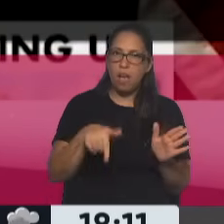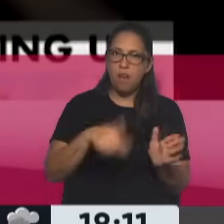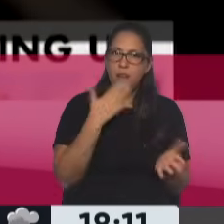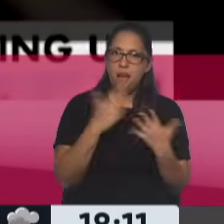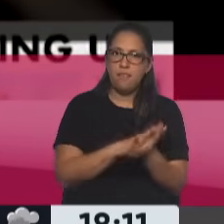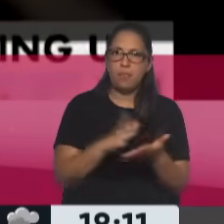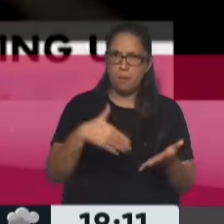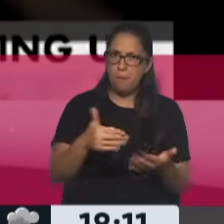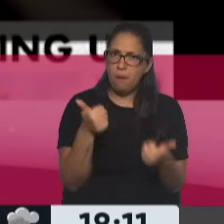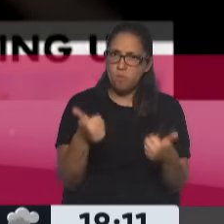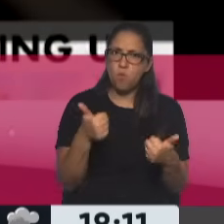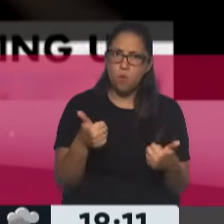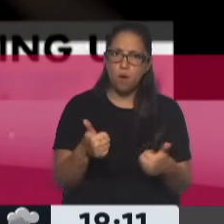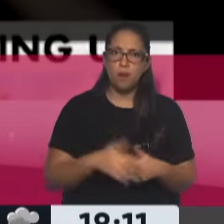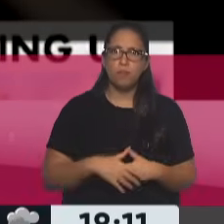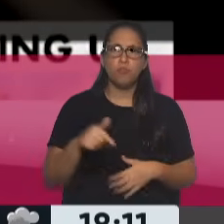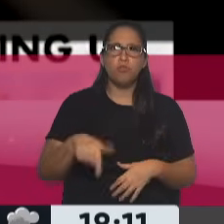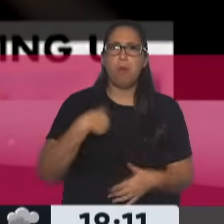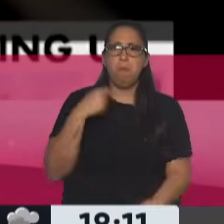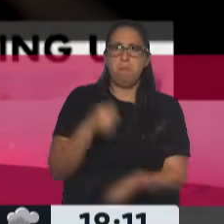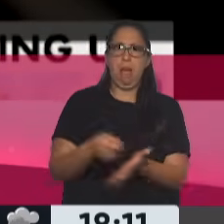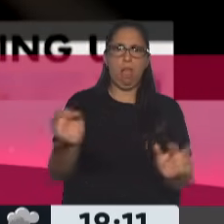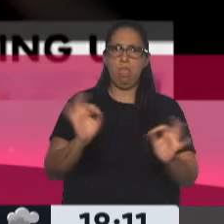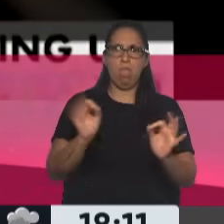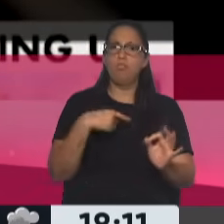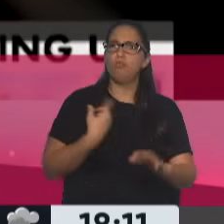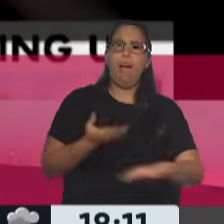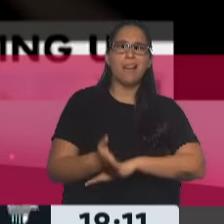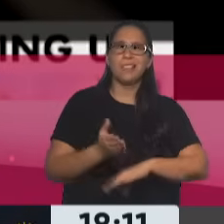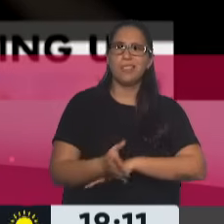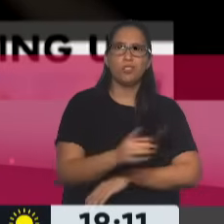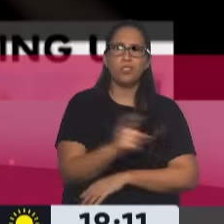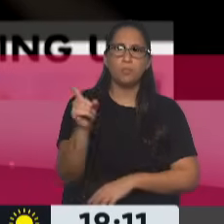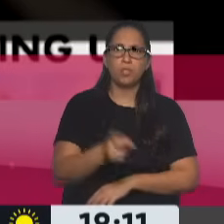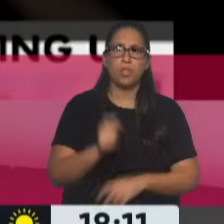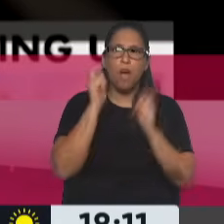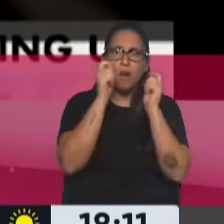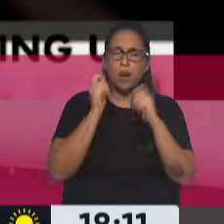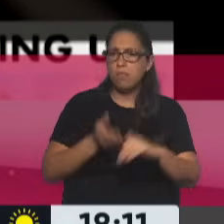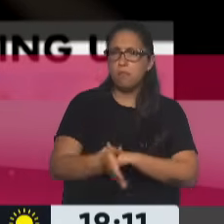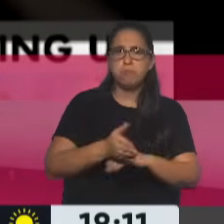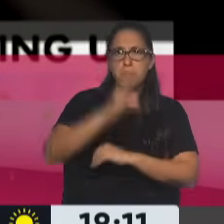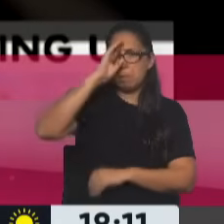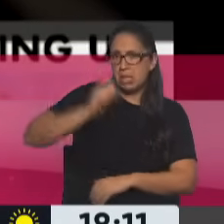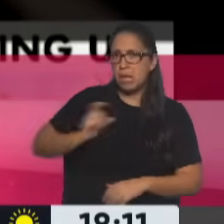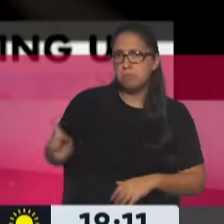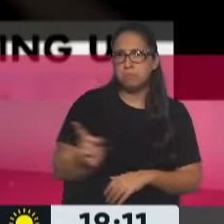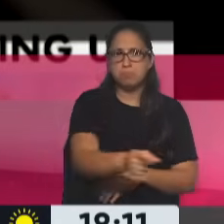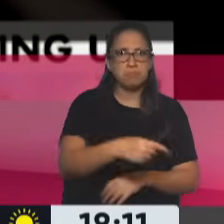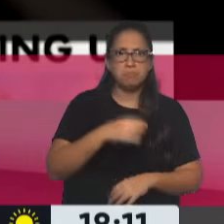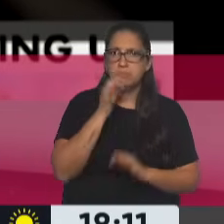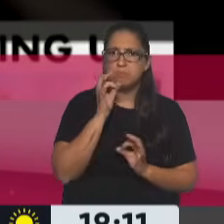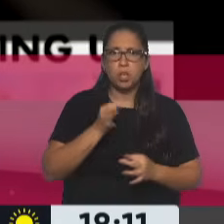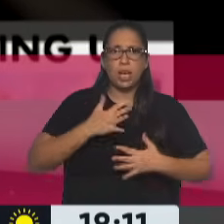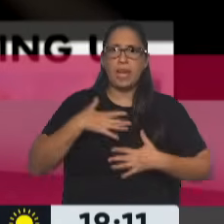be very good. Well, I'm not going to have to pay anything. We're going to have total access to Greenland. We're going to have all military access that we want. We're going to be able to put what